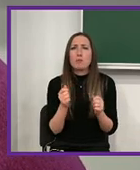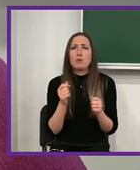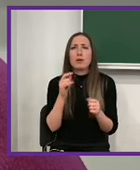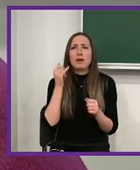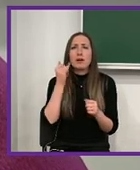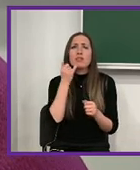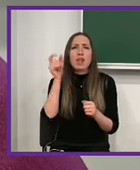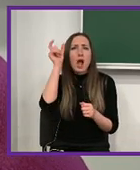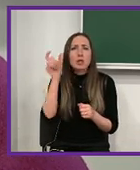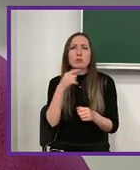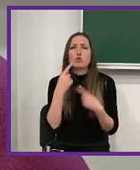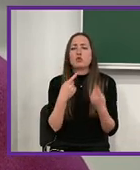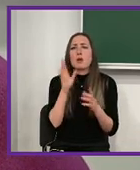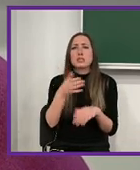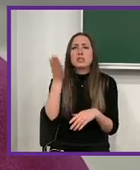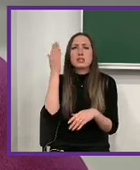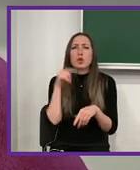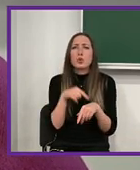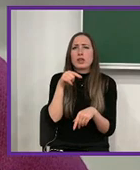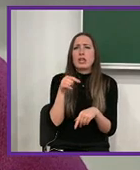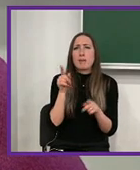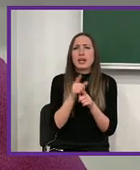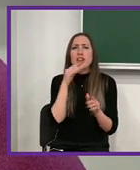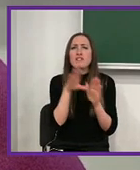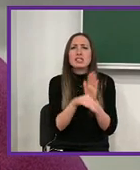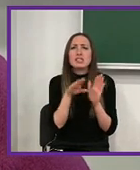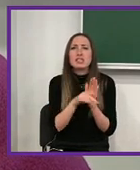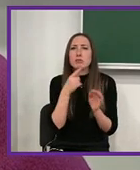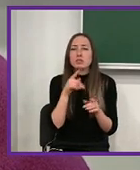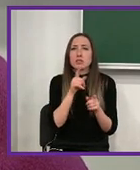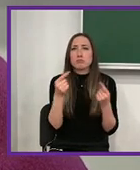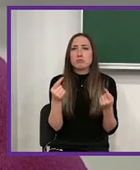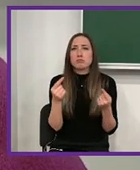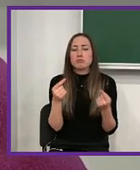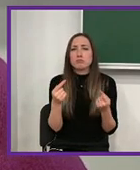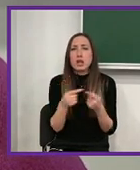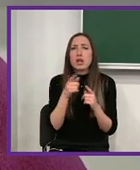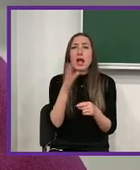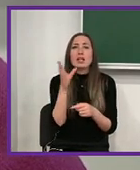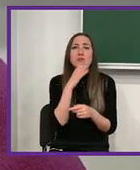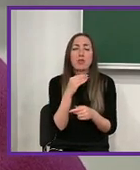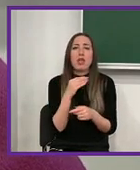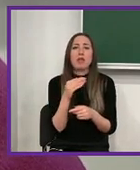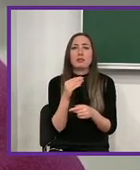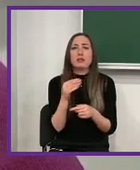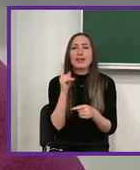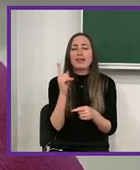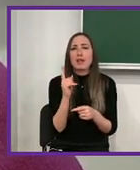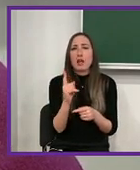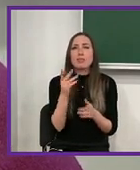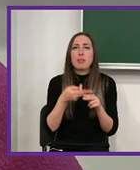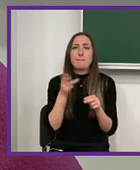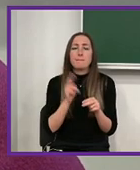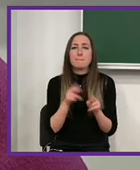sensitive investments, which was possible to be carried and completed on time only because there was a very serious engagement and